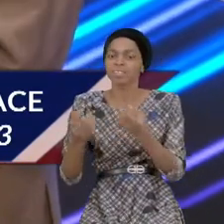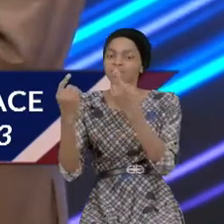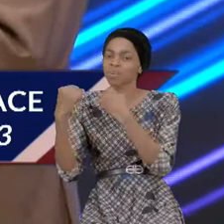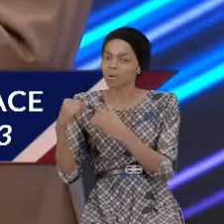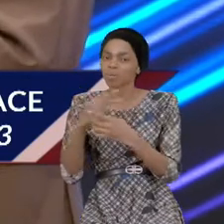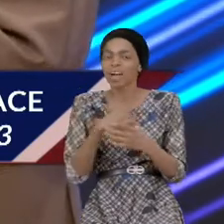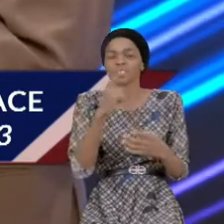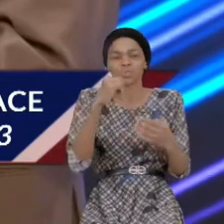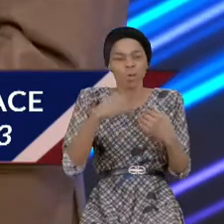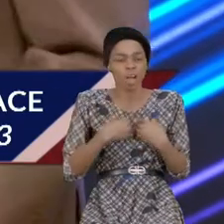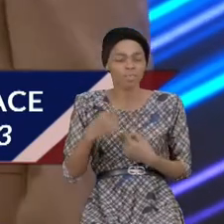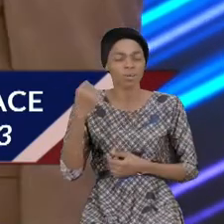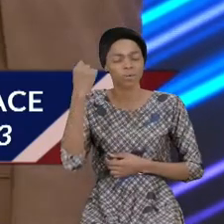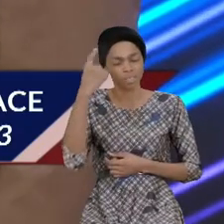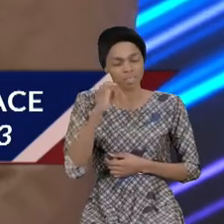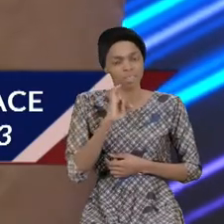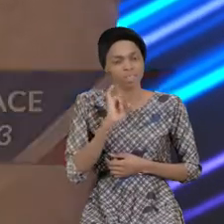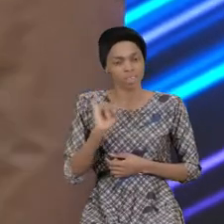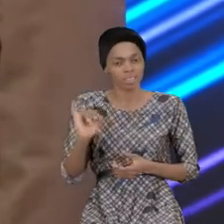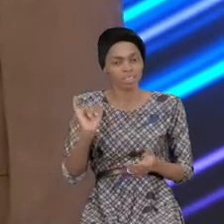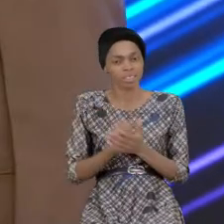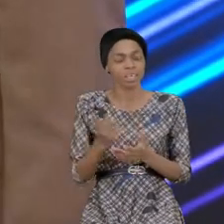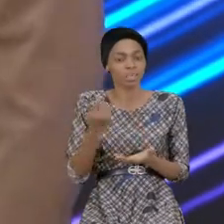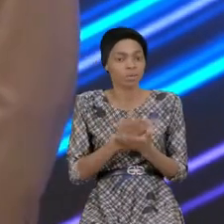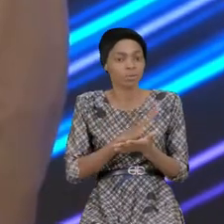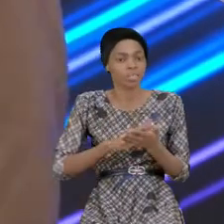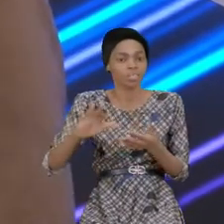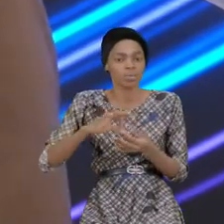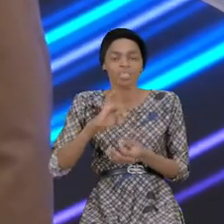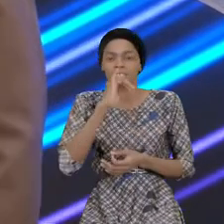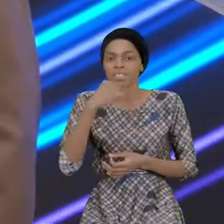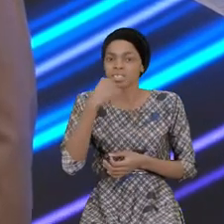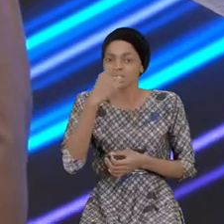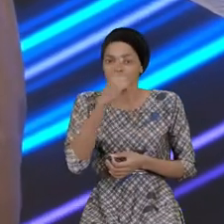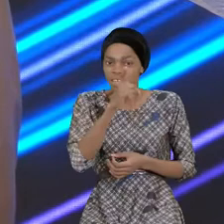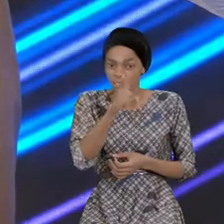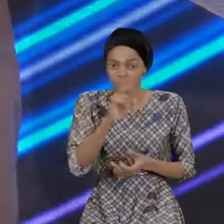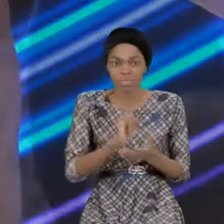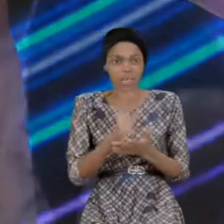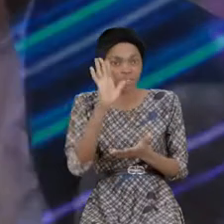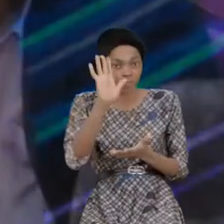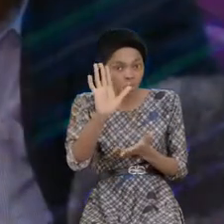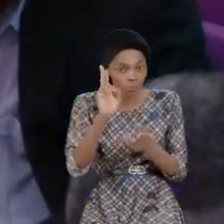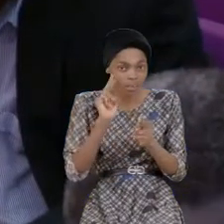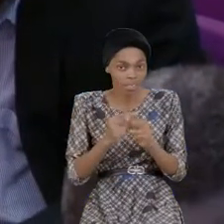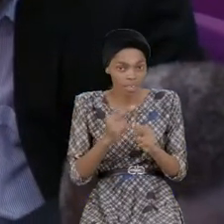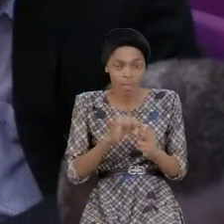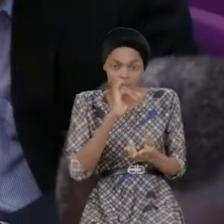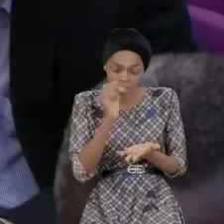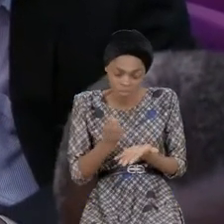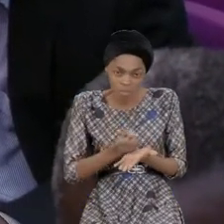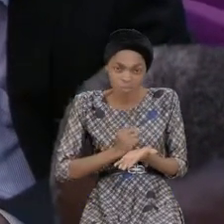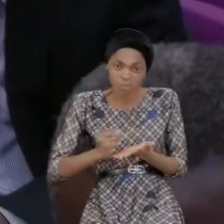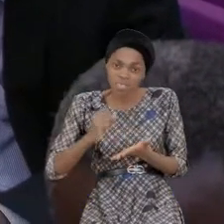are there, they are understanding that the Holy Ghost is telling you, your name is written in the book